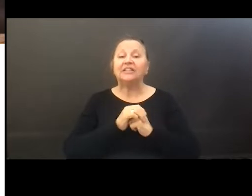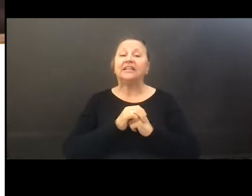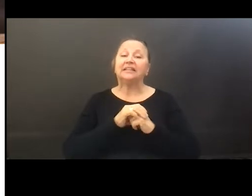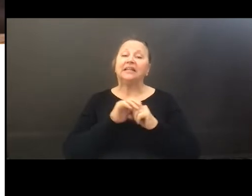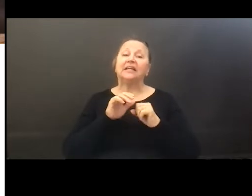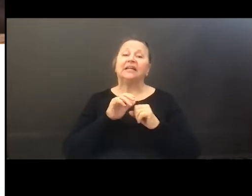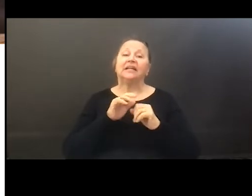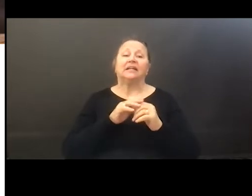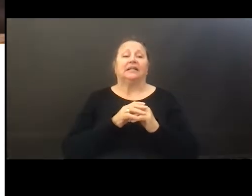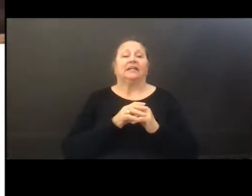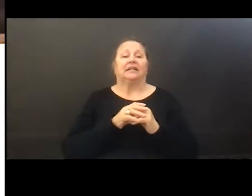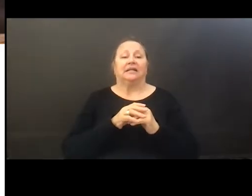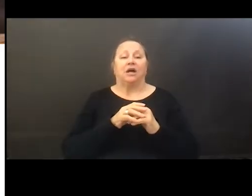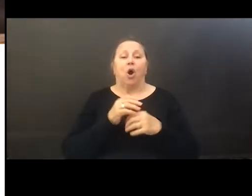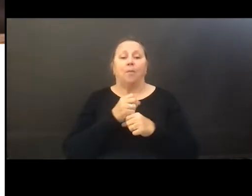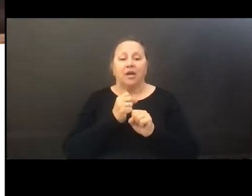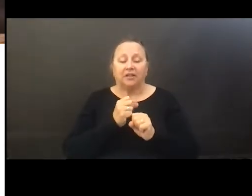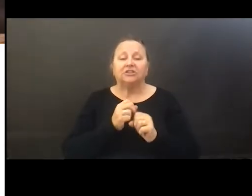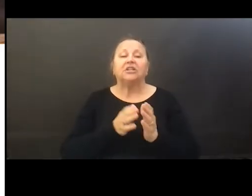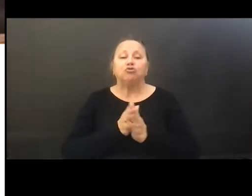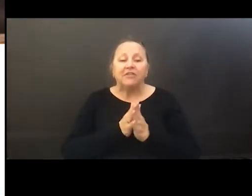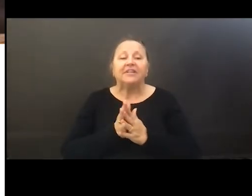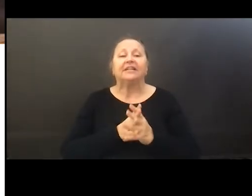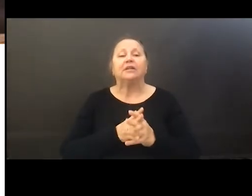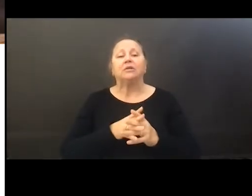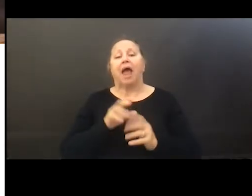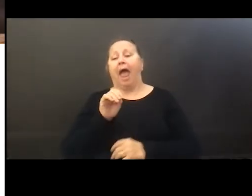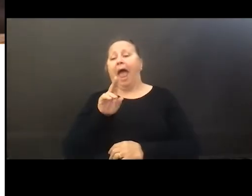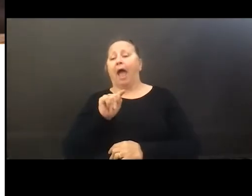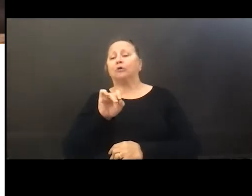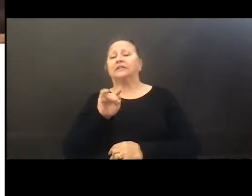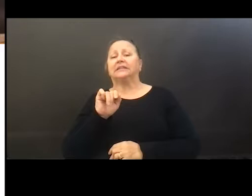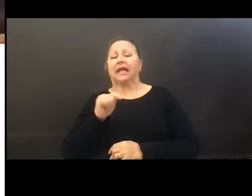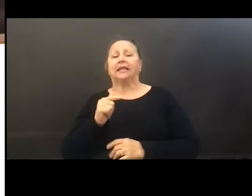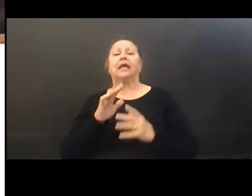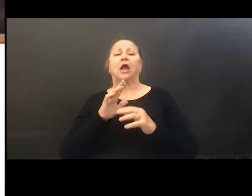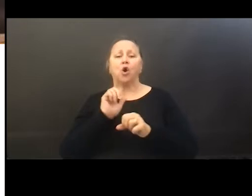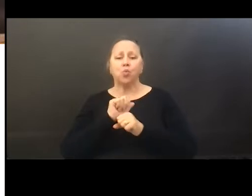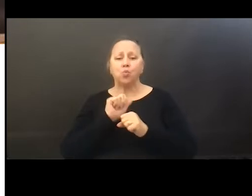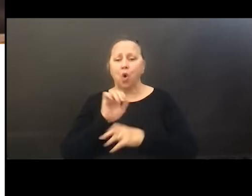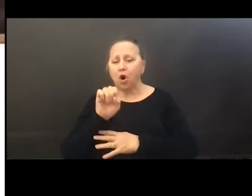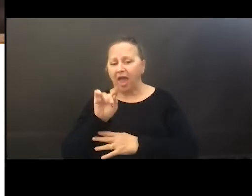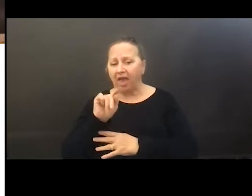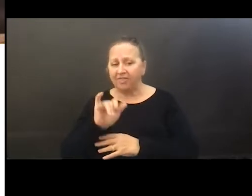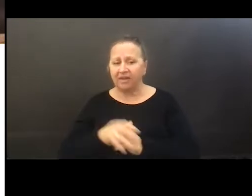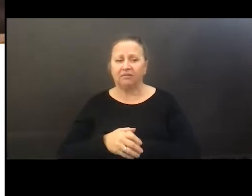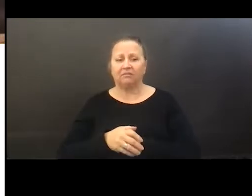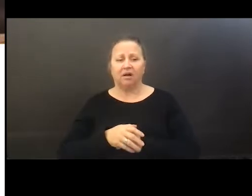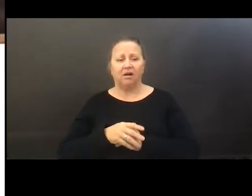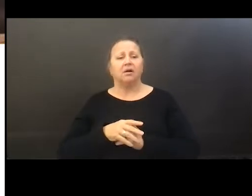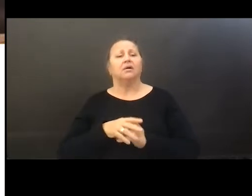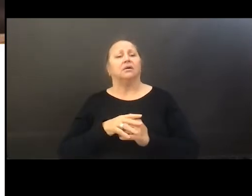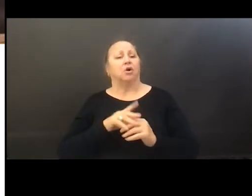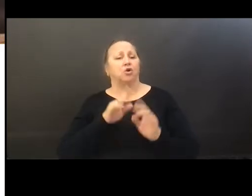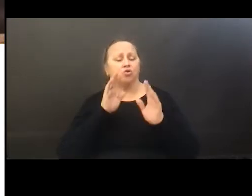results-driven production associate with an outstanding work ethic that can ensure correct quality control of materials and